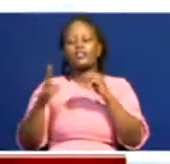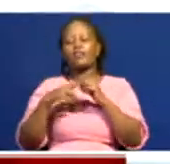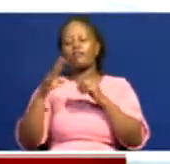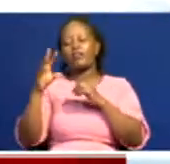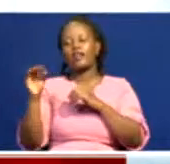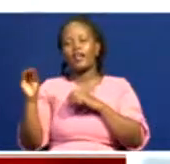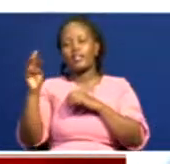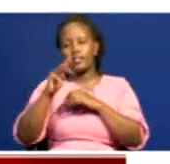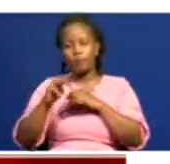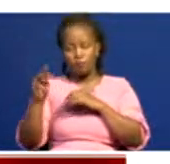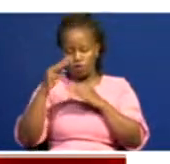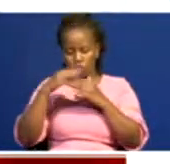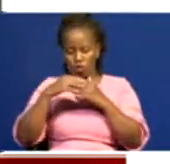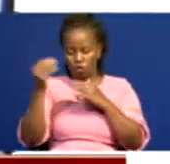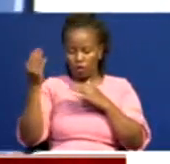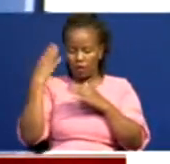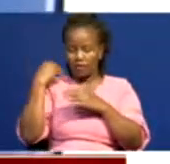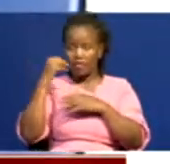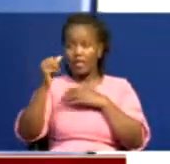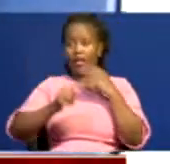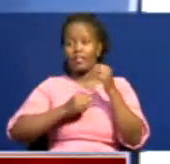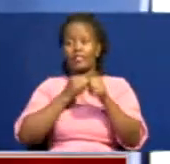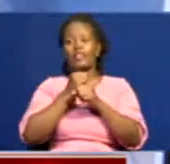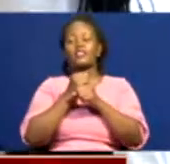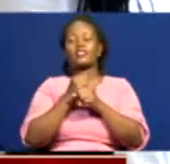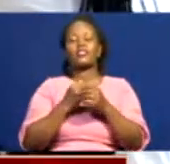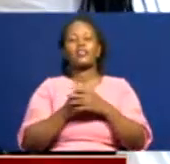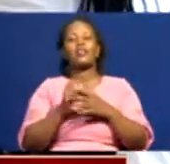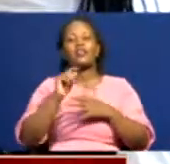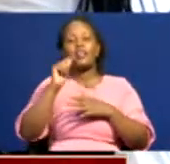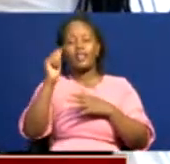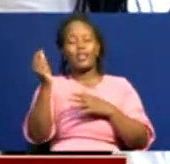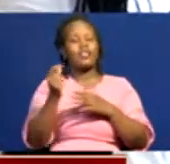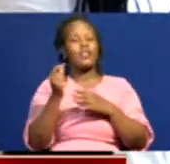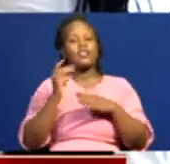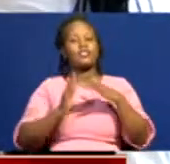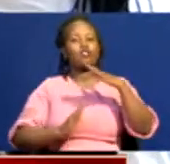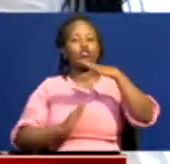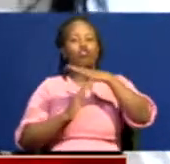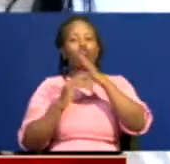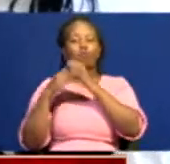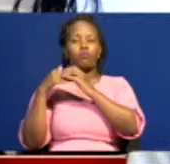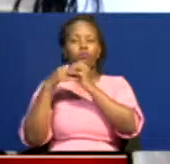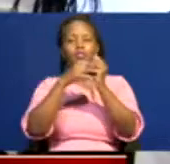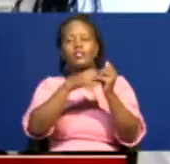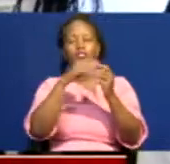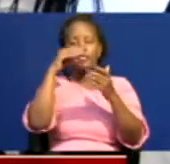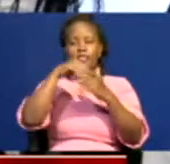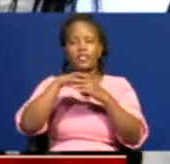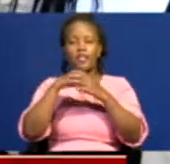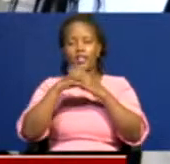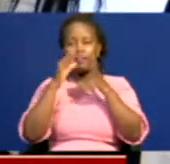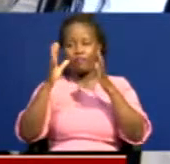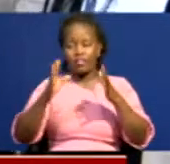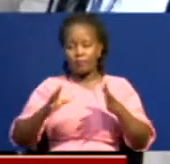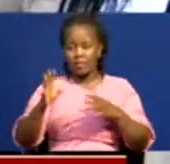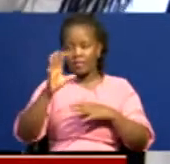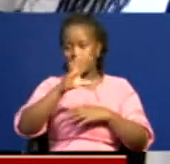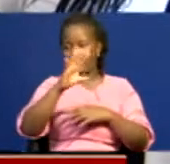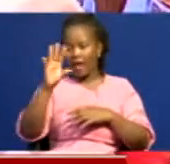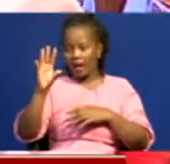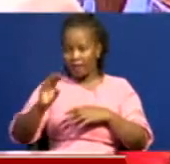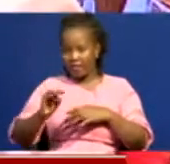$700 million last year, positioning Kenya as a leading investment hub in Africa. Based on this, President Ruto says the government